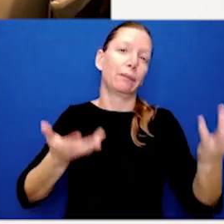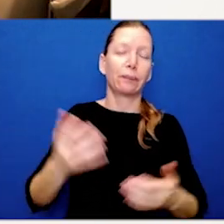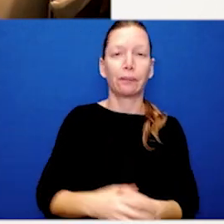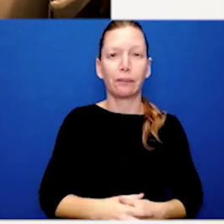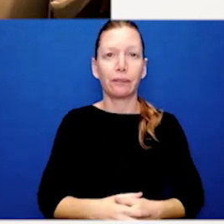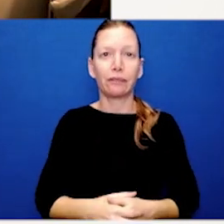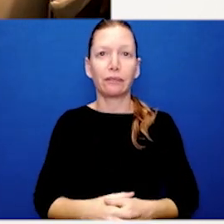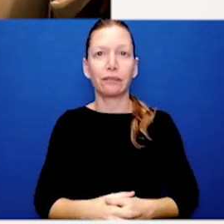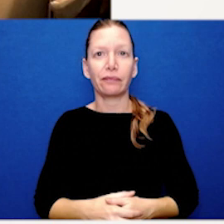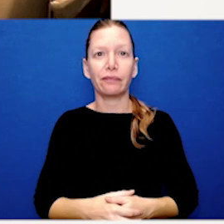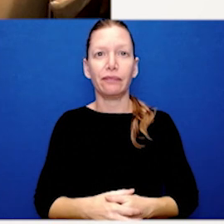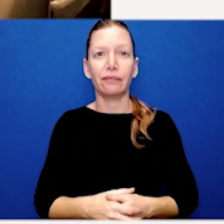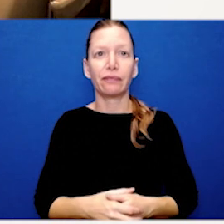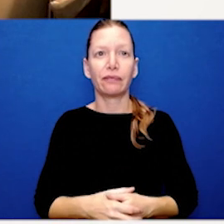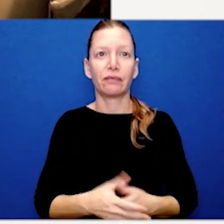So